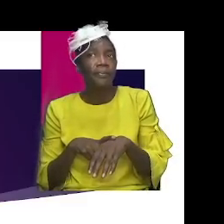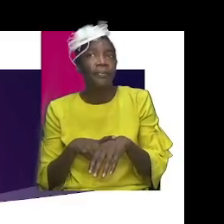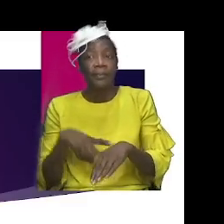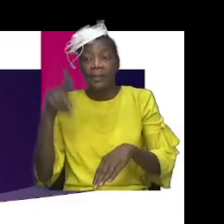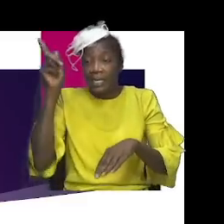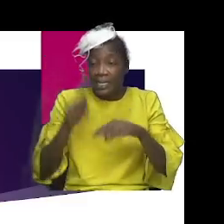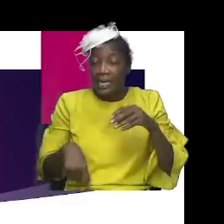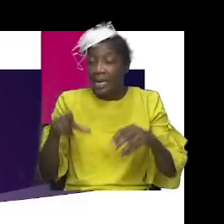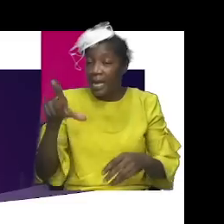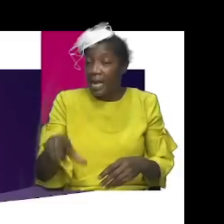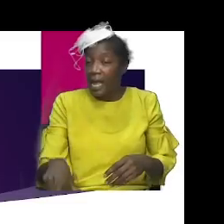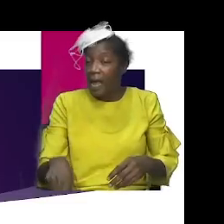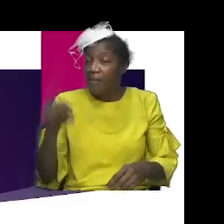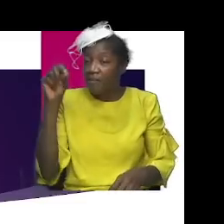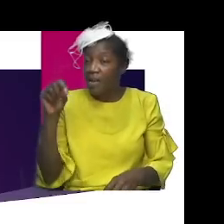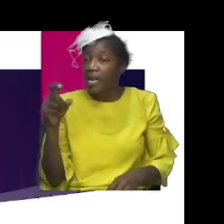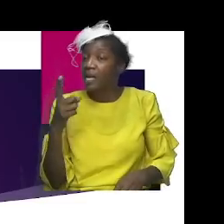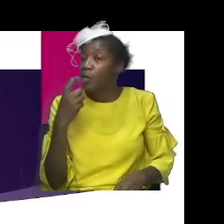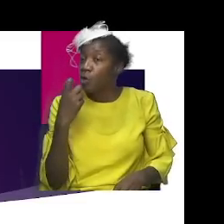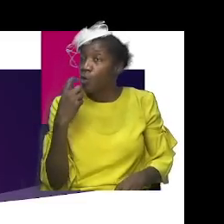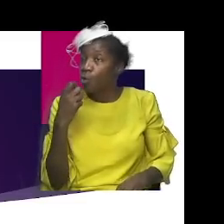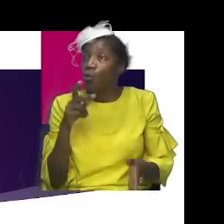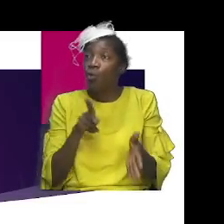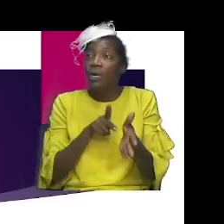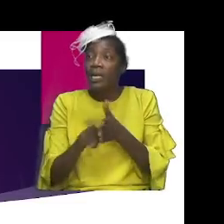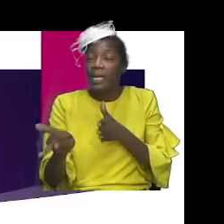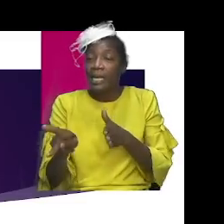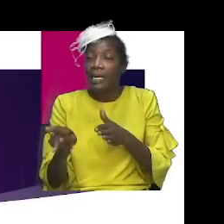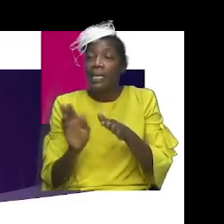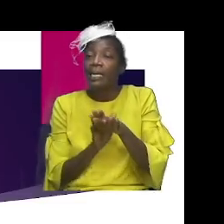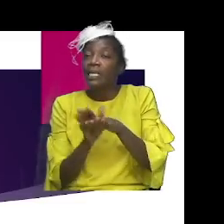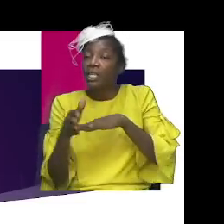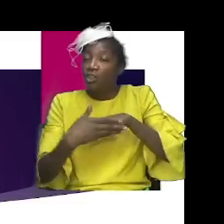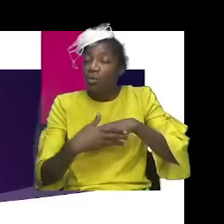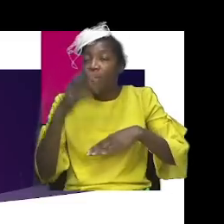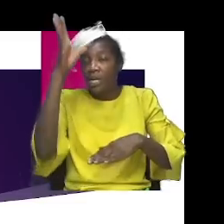couldn't find who committed the act. They couldn't